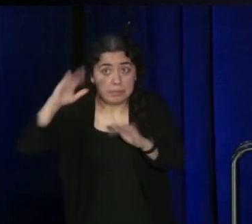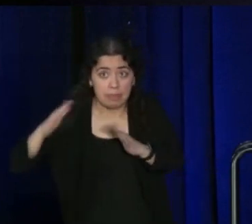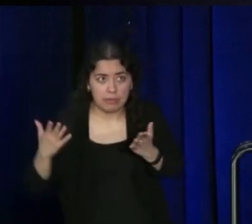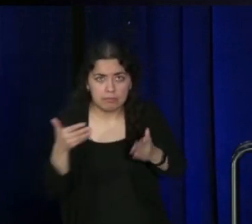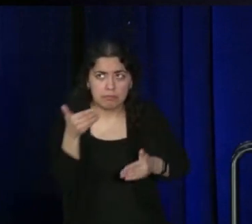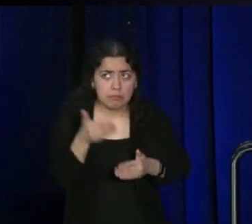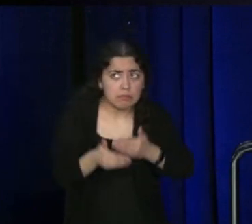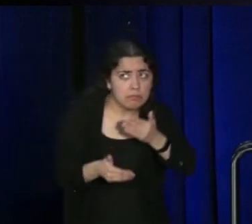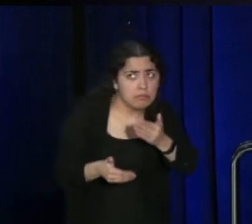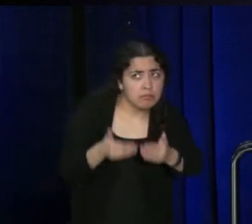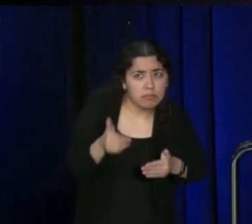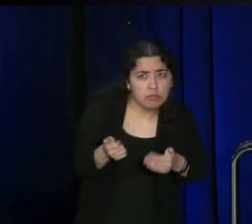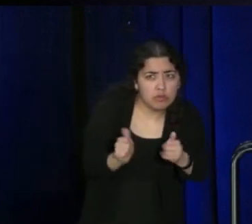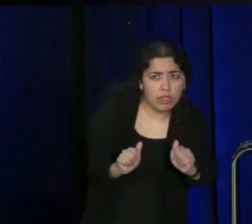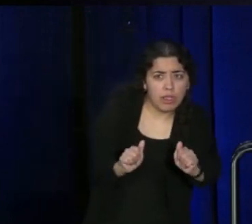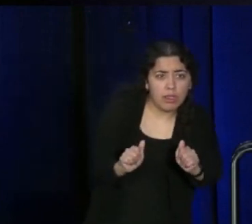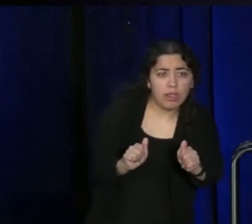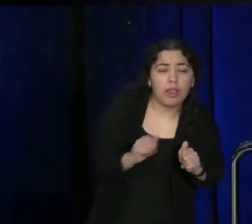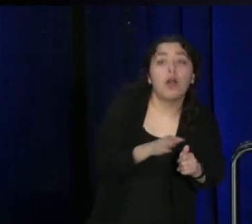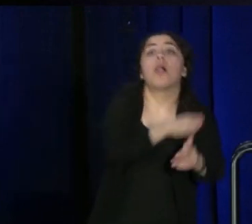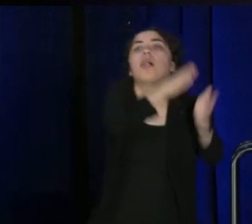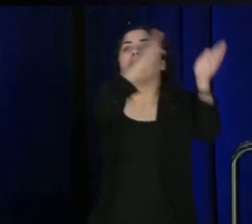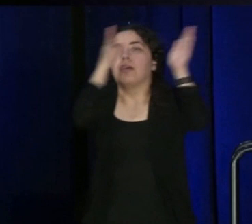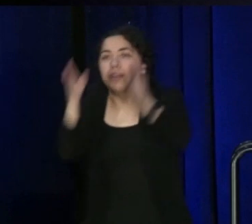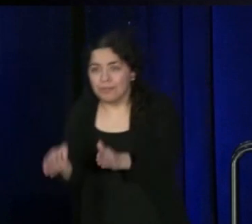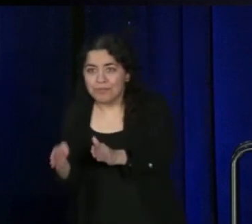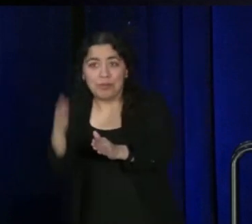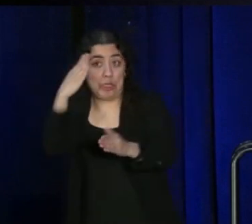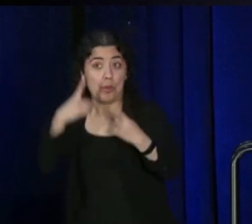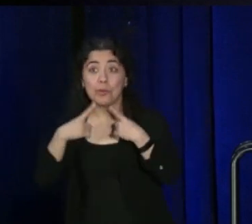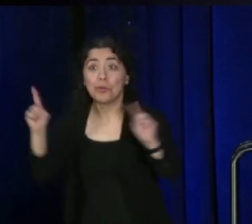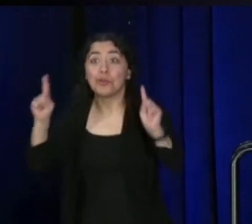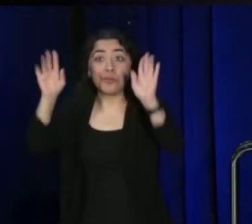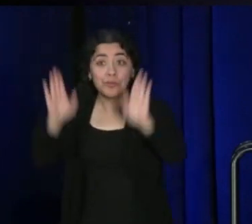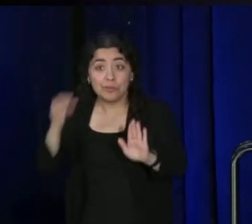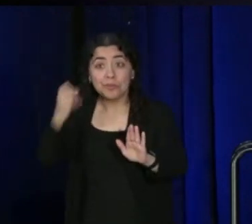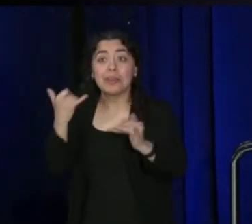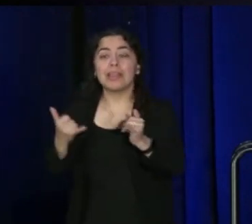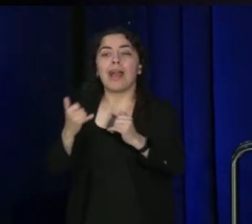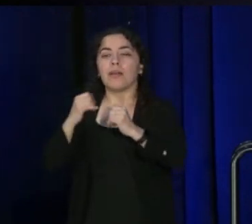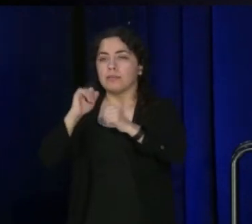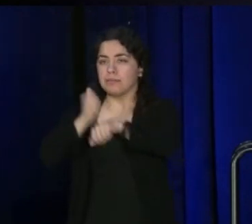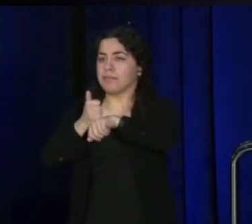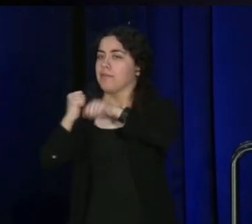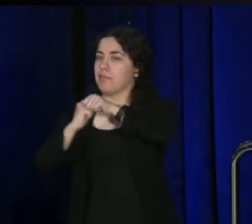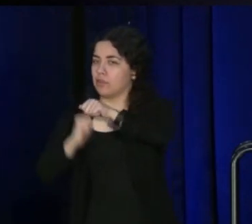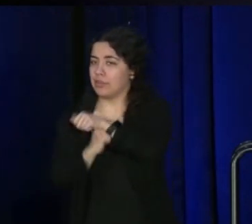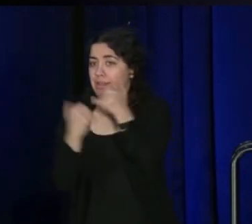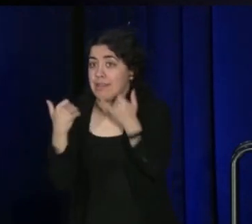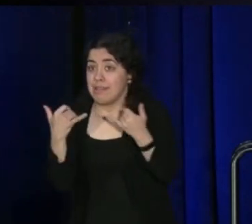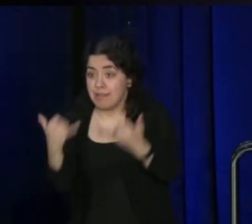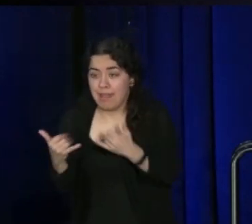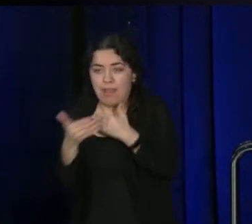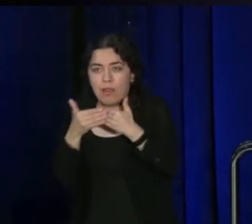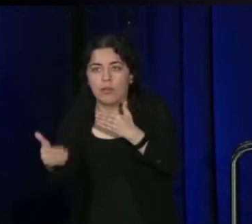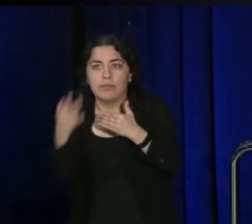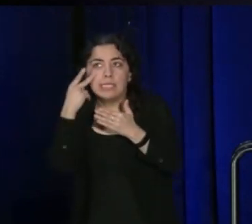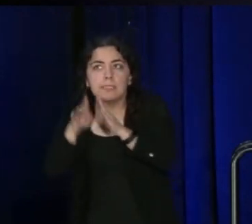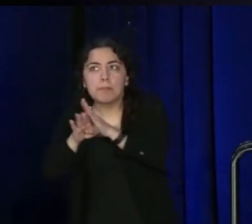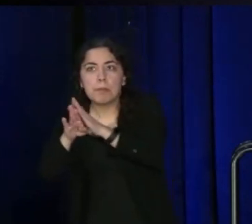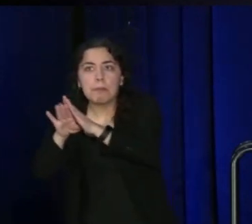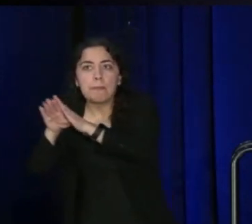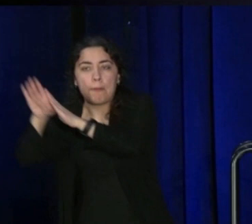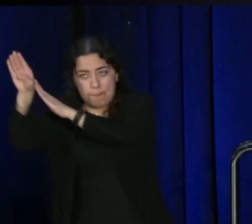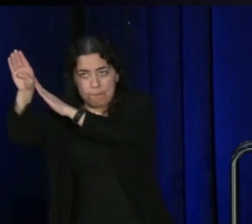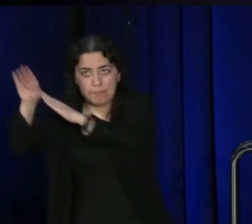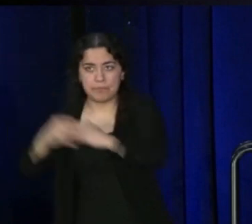phase for we know it works. We know it's a great idea. Now is when we build the foundation, and now is when we grow it from there.